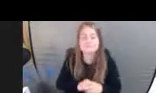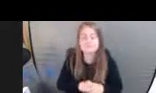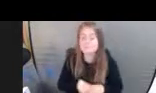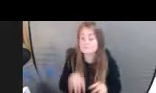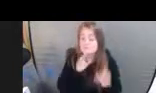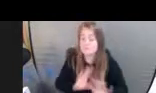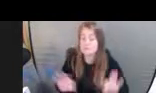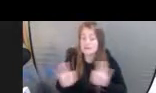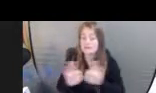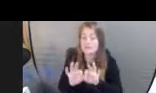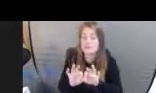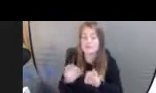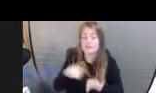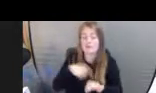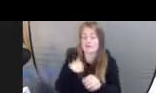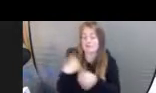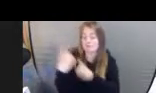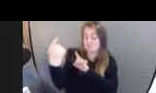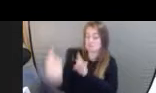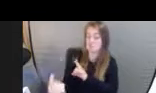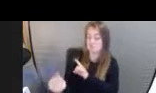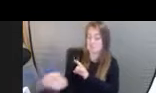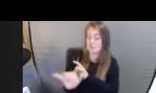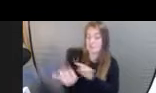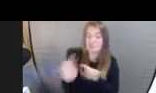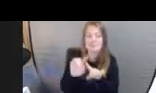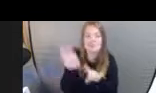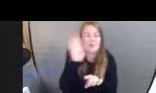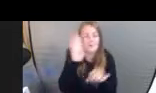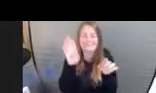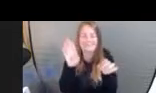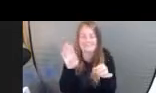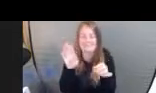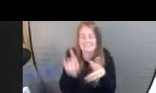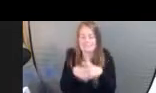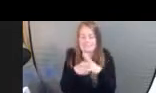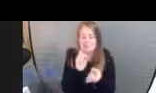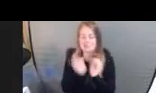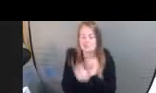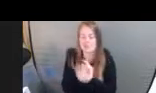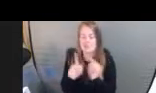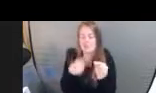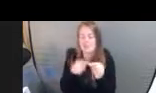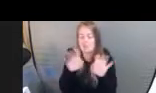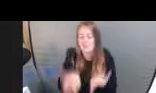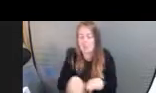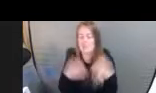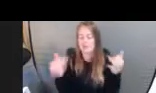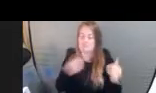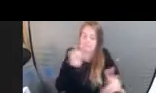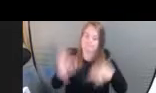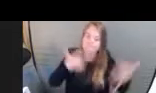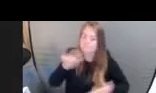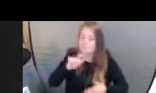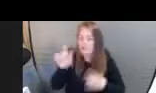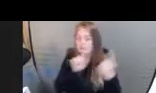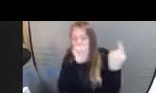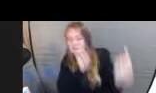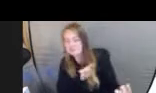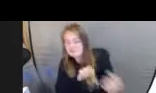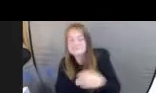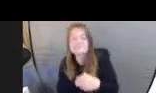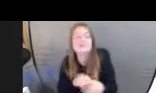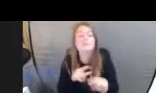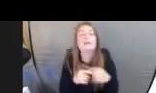our physical distancing still, but this is going to slowly start to fade away with our reopening plan, which is very exciting. But here's some